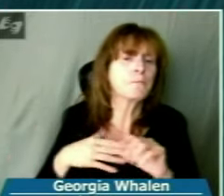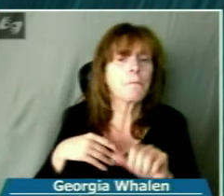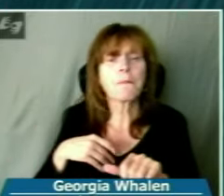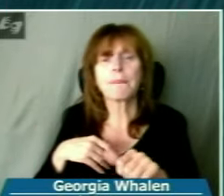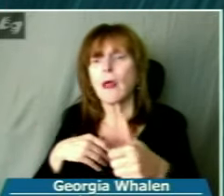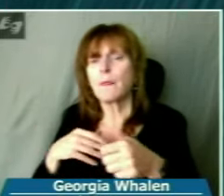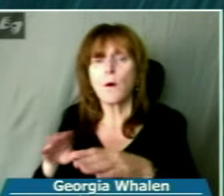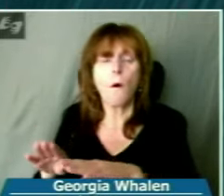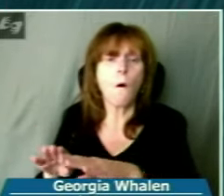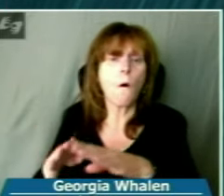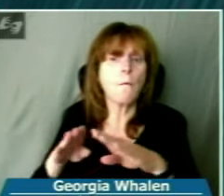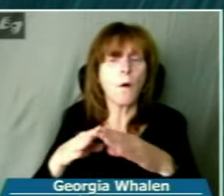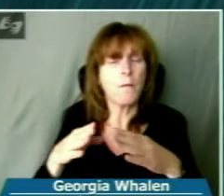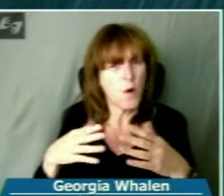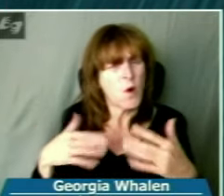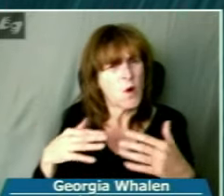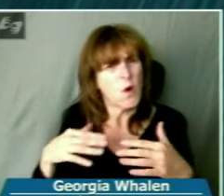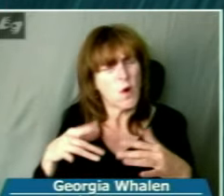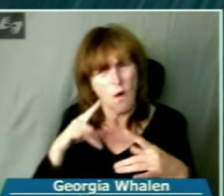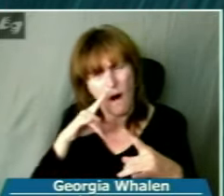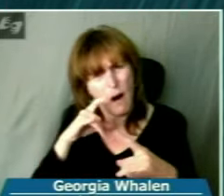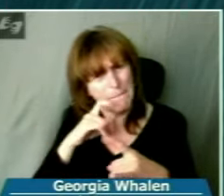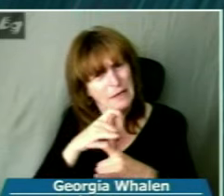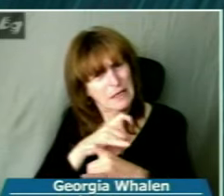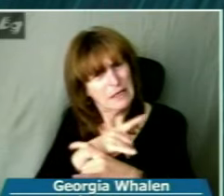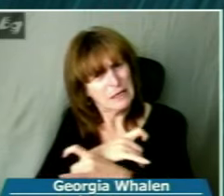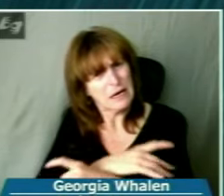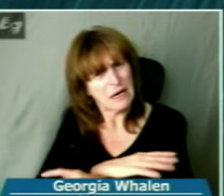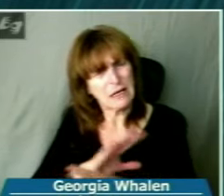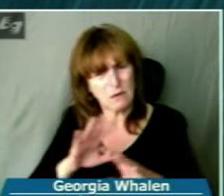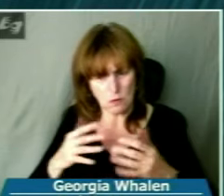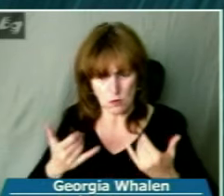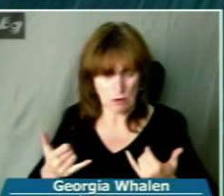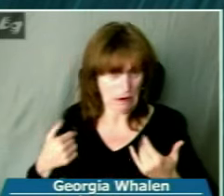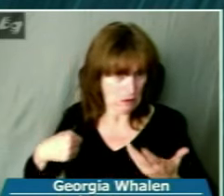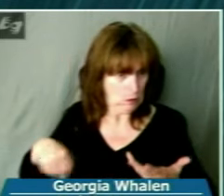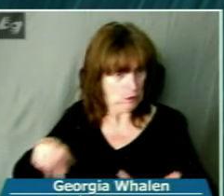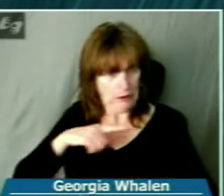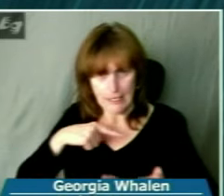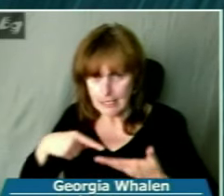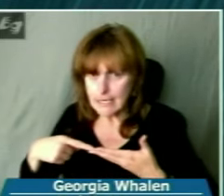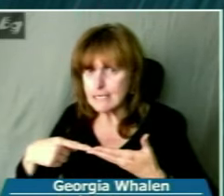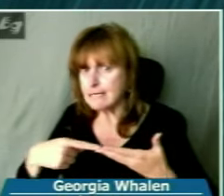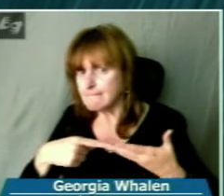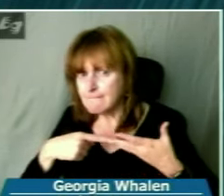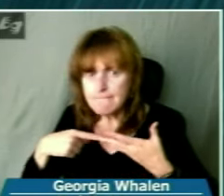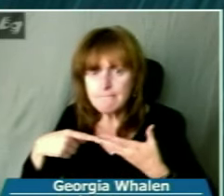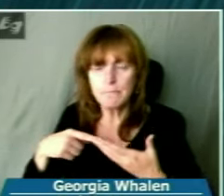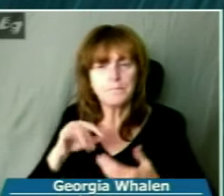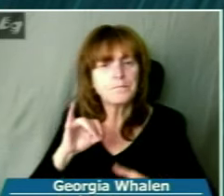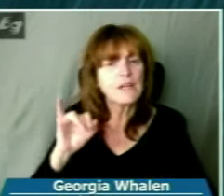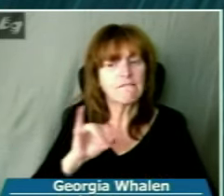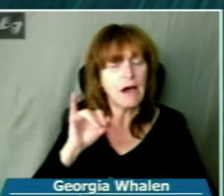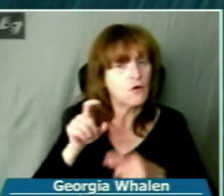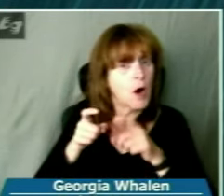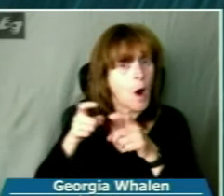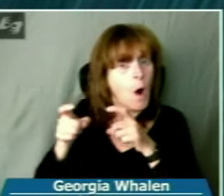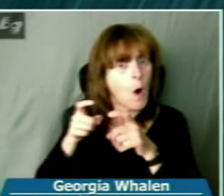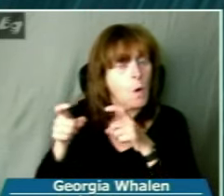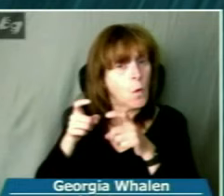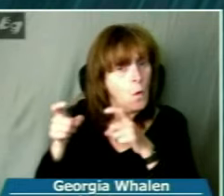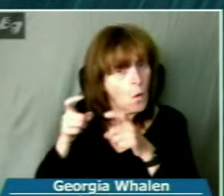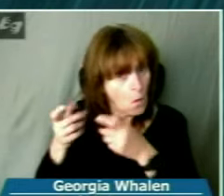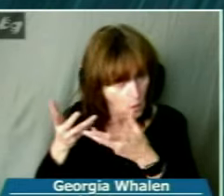of work that we've really just about wrapped up today is what are some of those infection prevention and control? You know, I have an iPhone